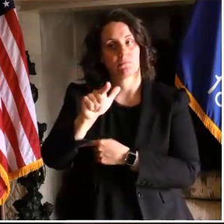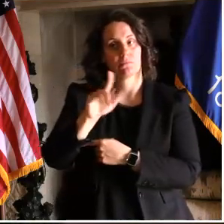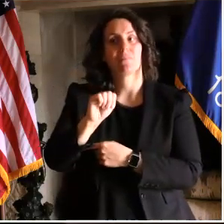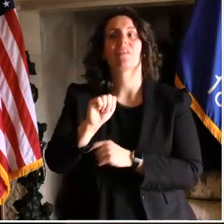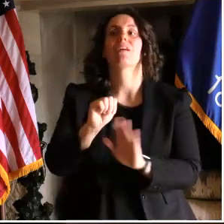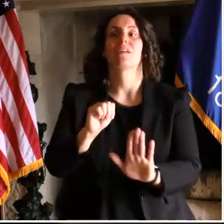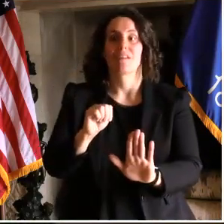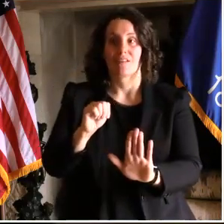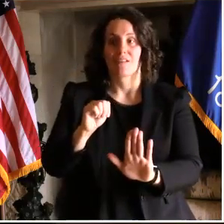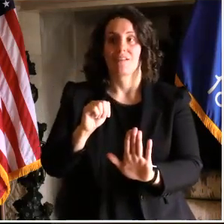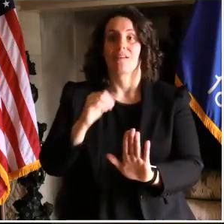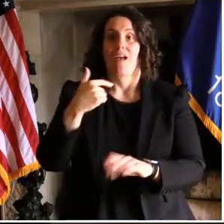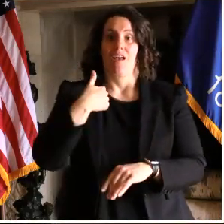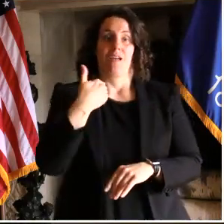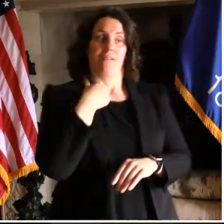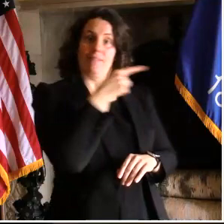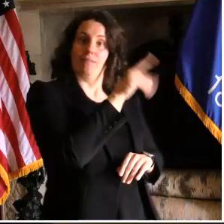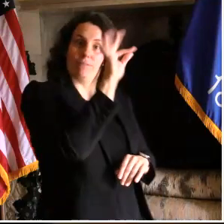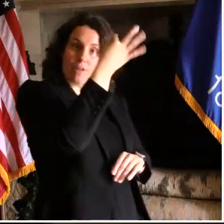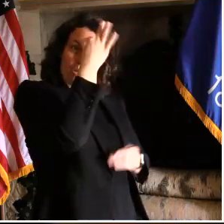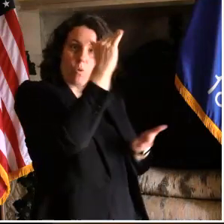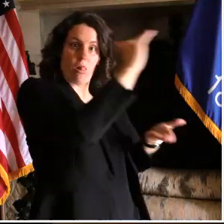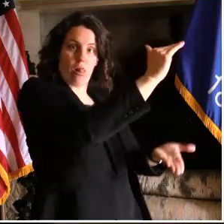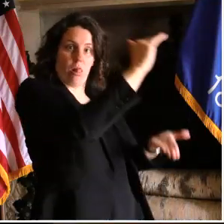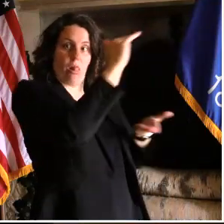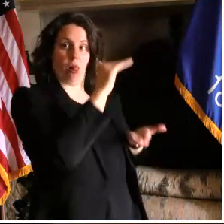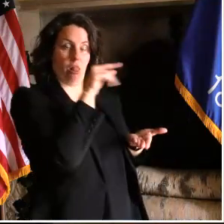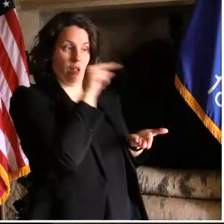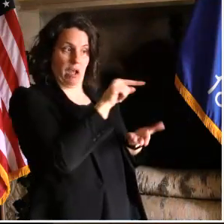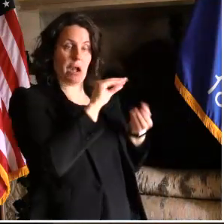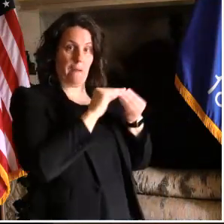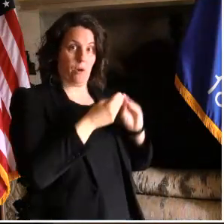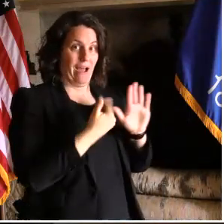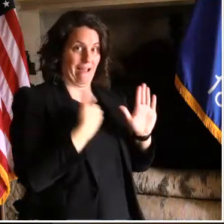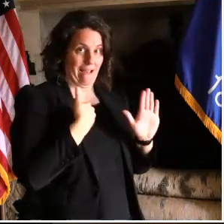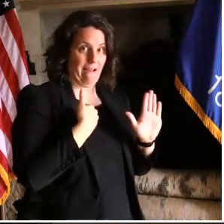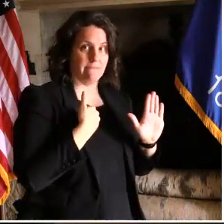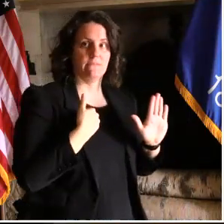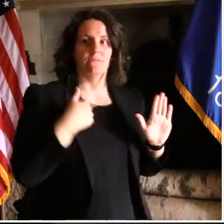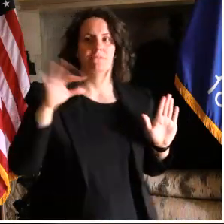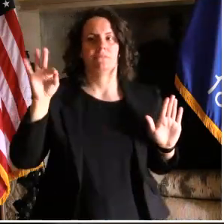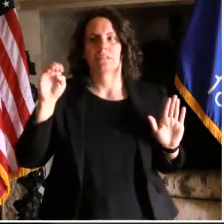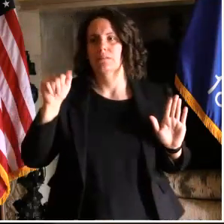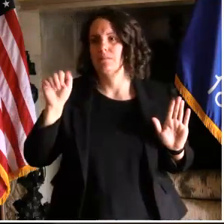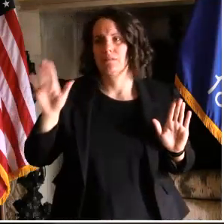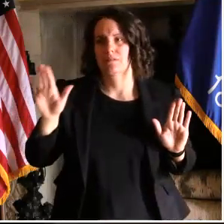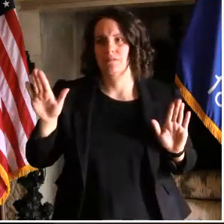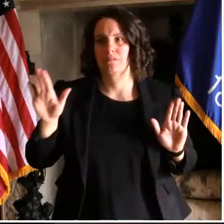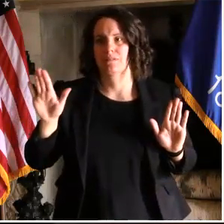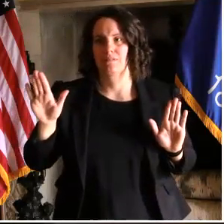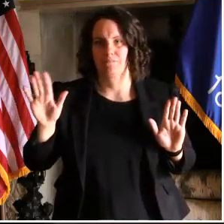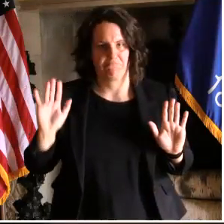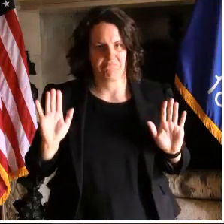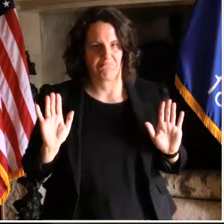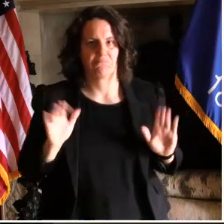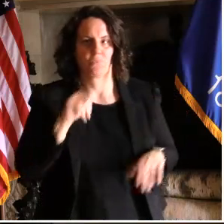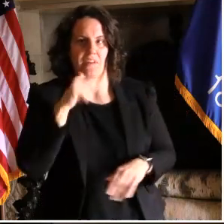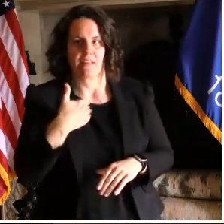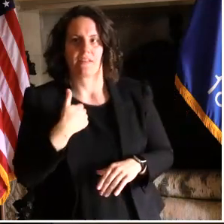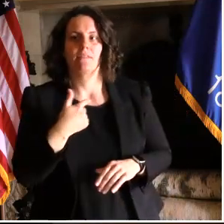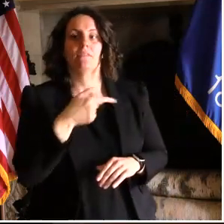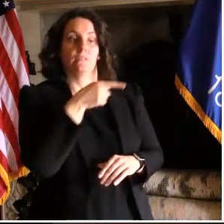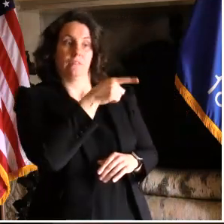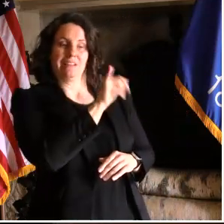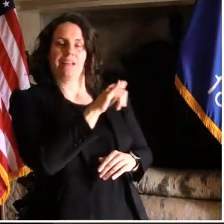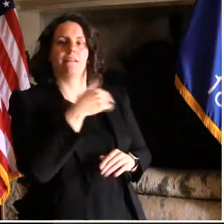National Stockpile, which is a part of the estimated allocation that we will receive, and I'm happy to run